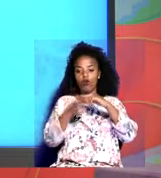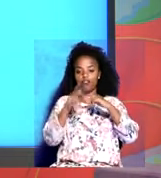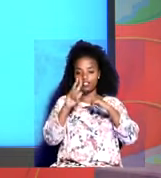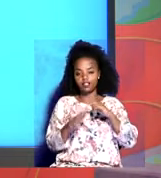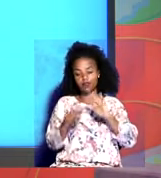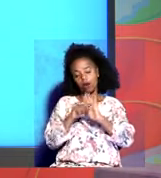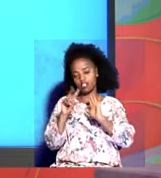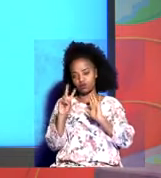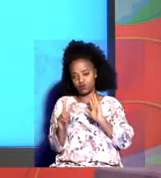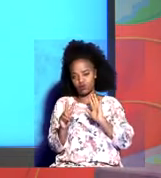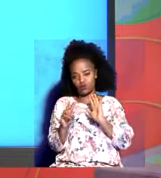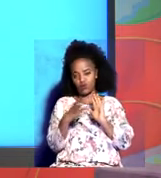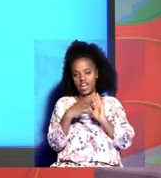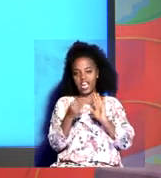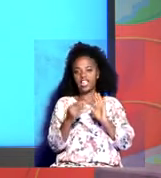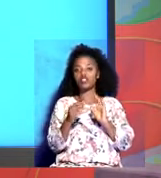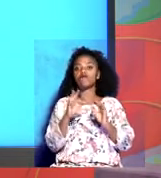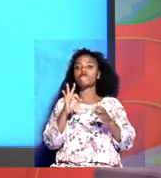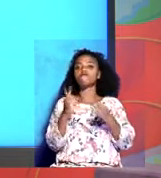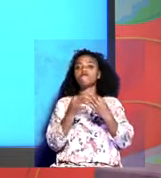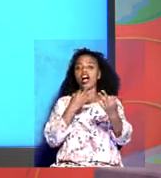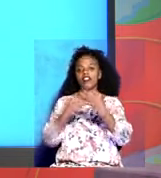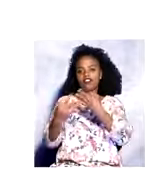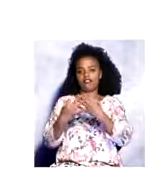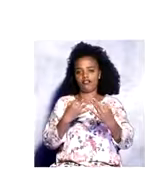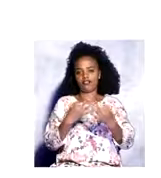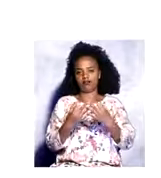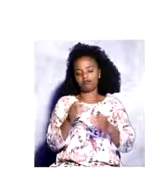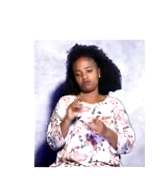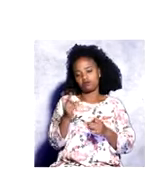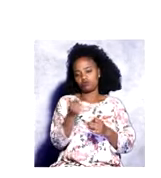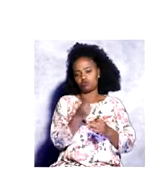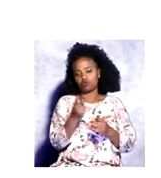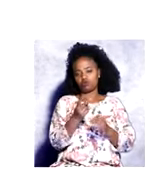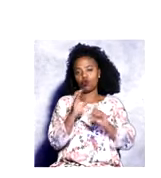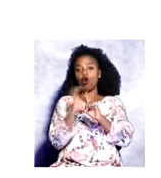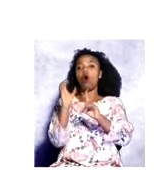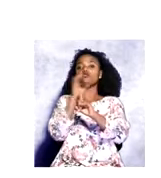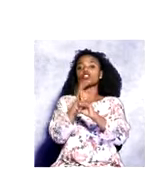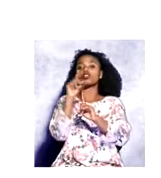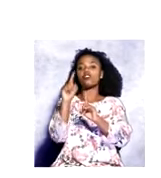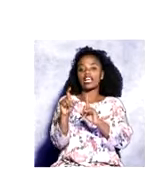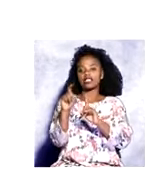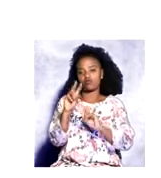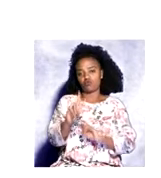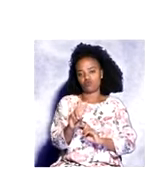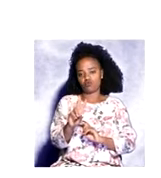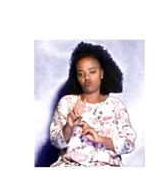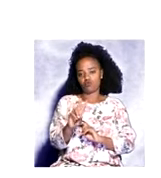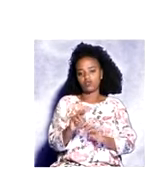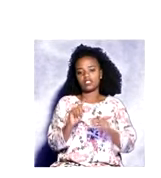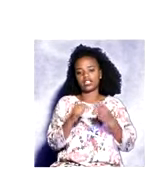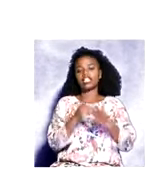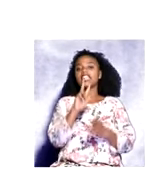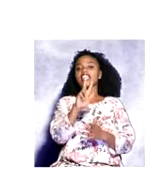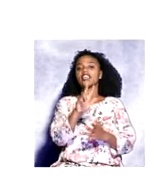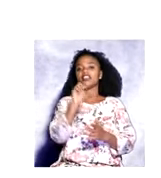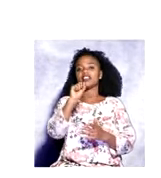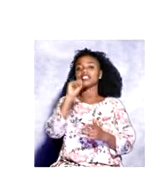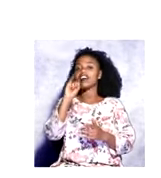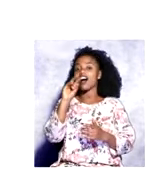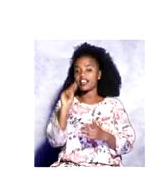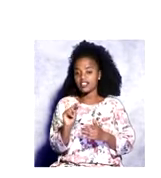and factor these two, the coefficient of x. So you'll have this one, 3 sine, when you